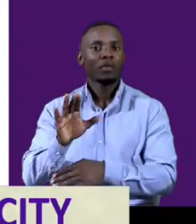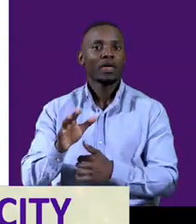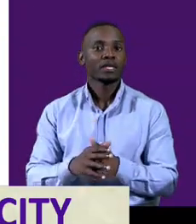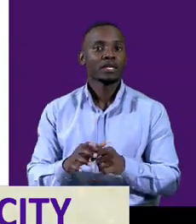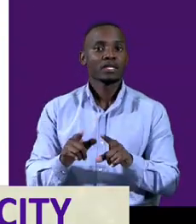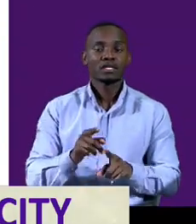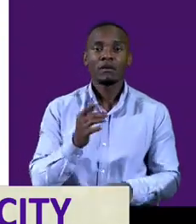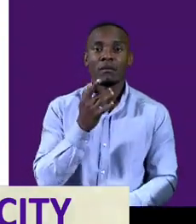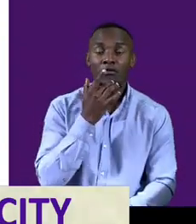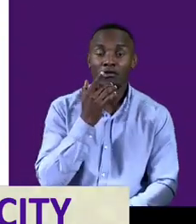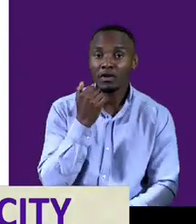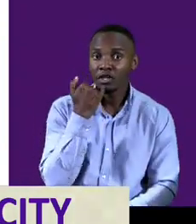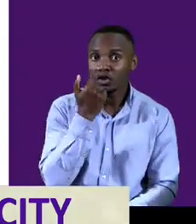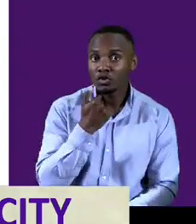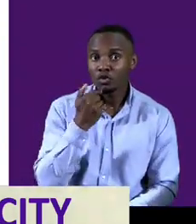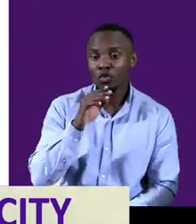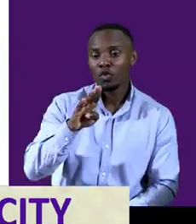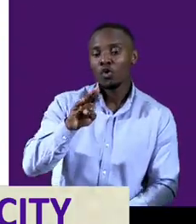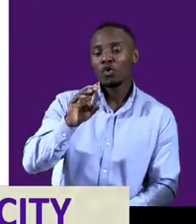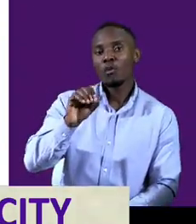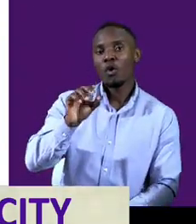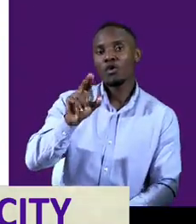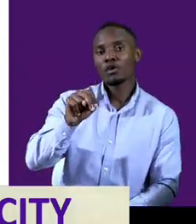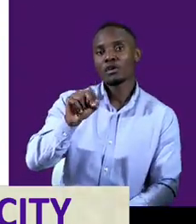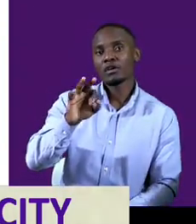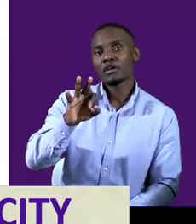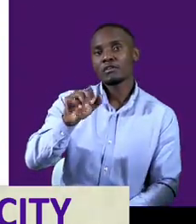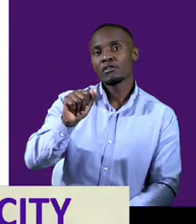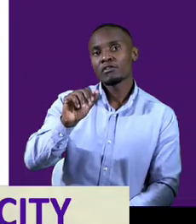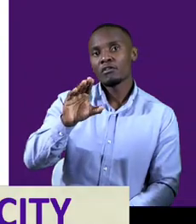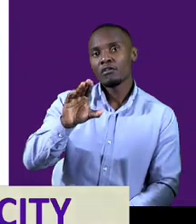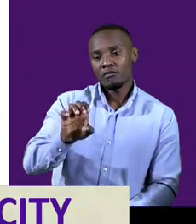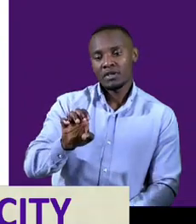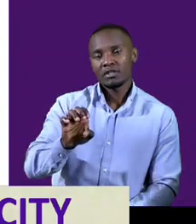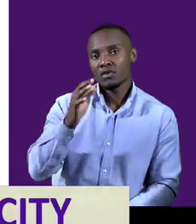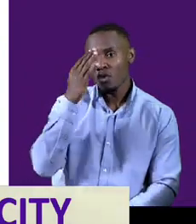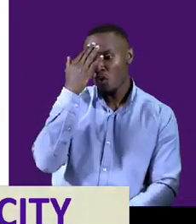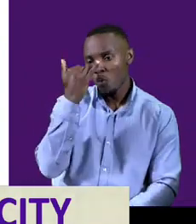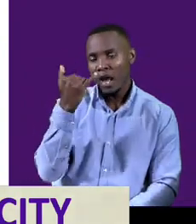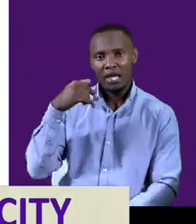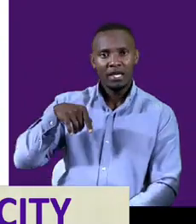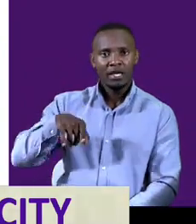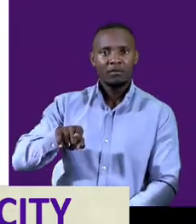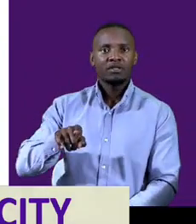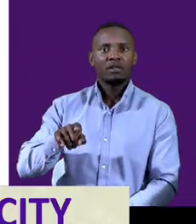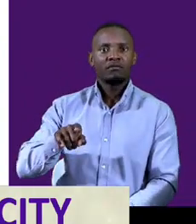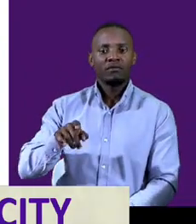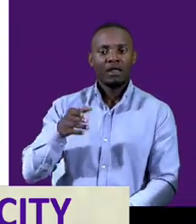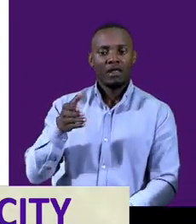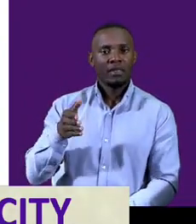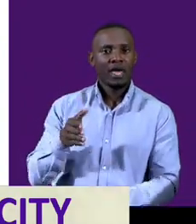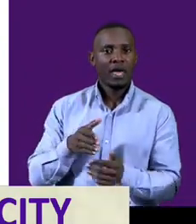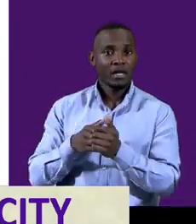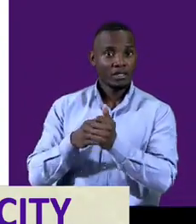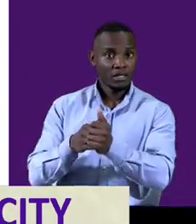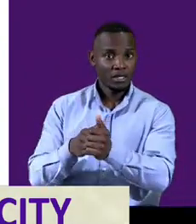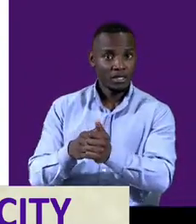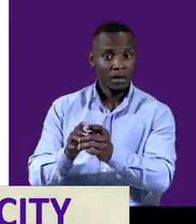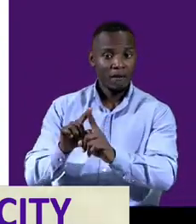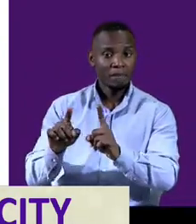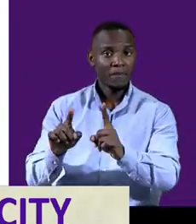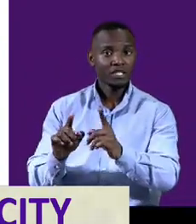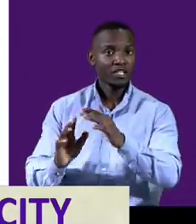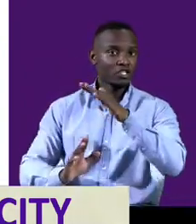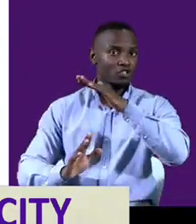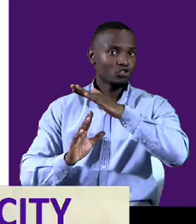favorite is Boniface Ambani, because at this point he has been there in the hierarchy, but he was not leading as the chairman. And